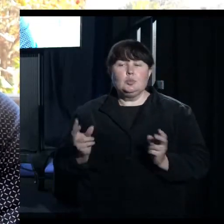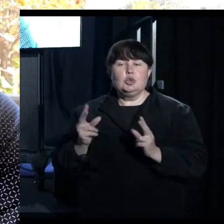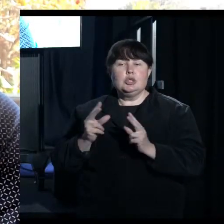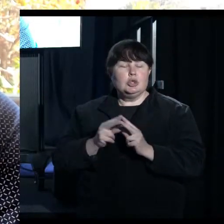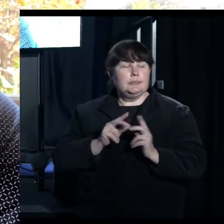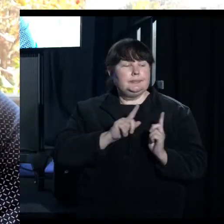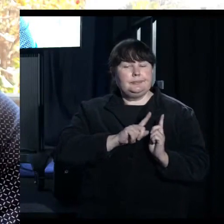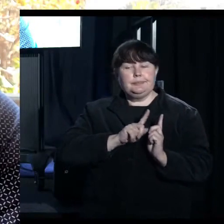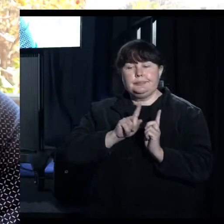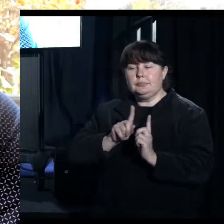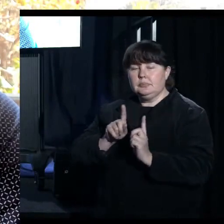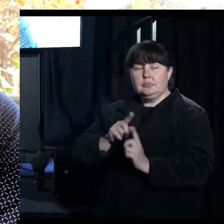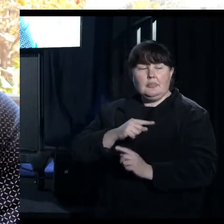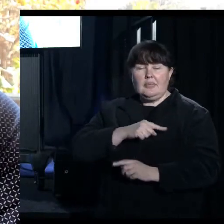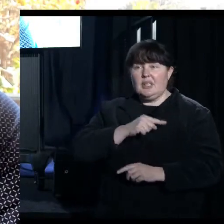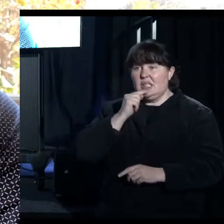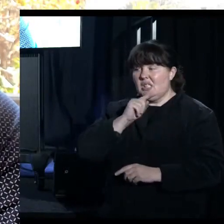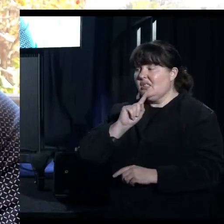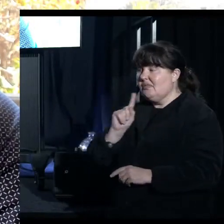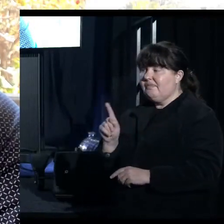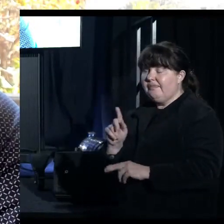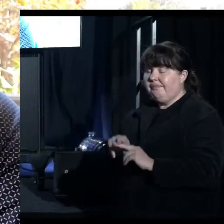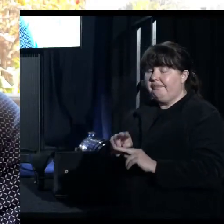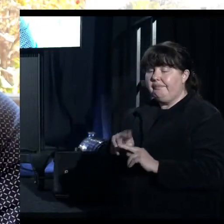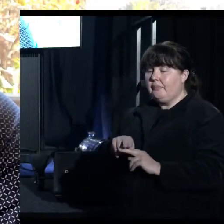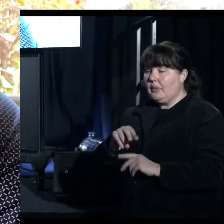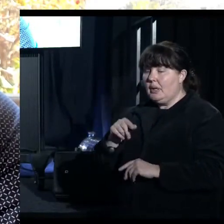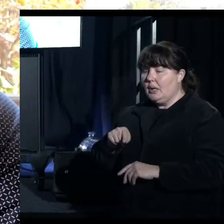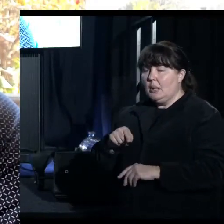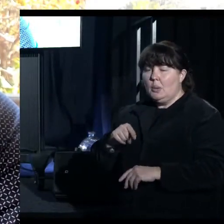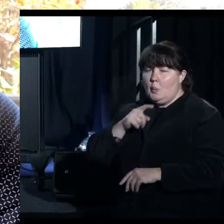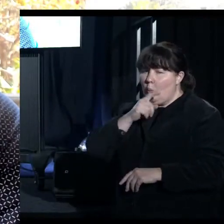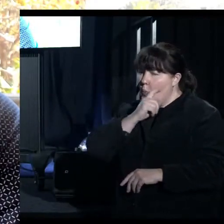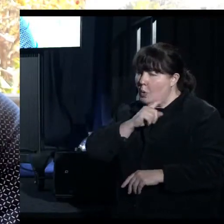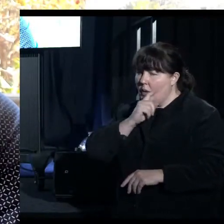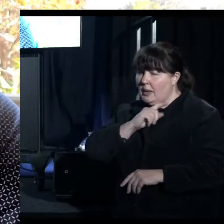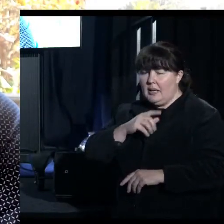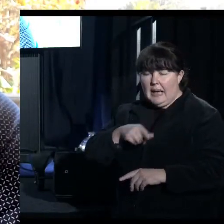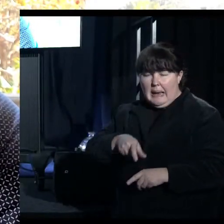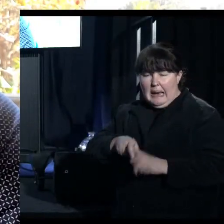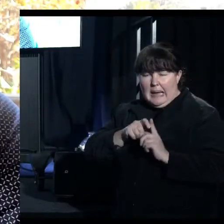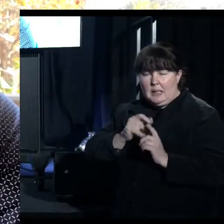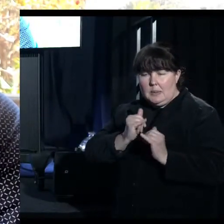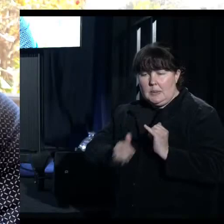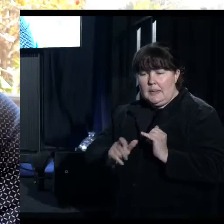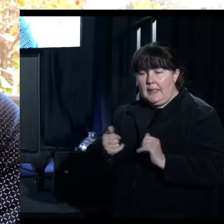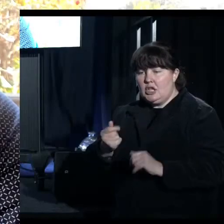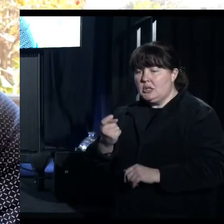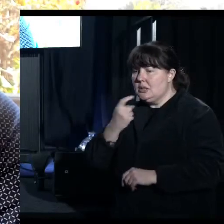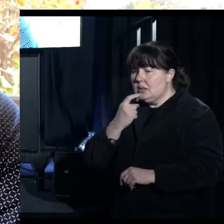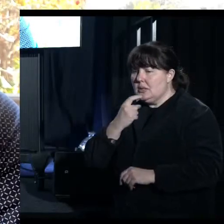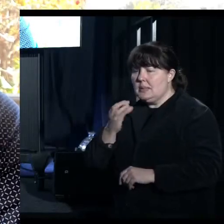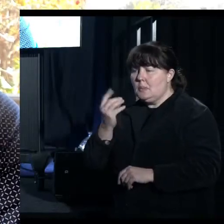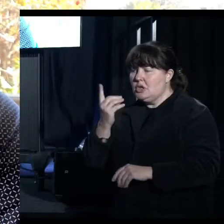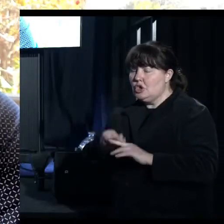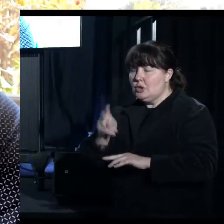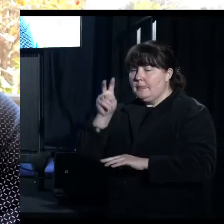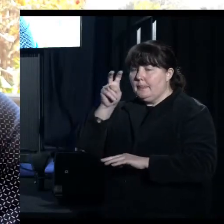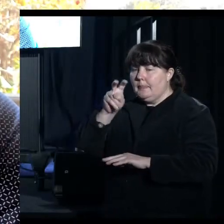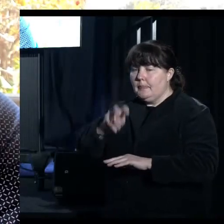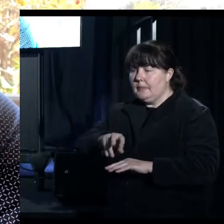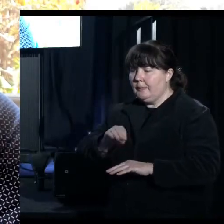last week. My son wants to know if he knew that fact before he leapt. I'm not sure what he